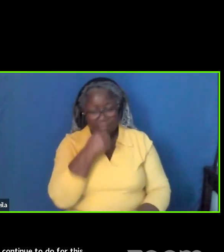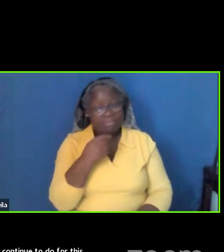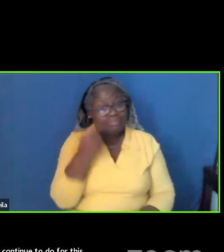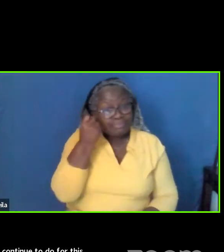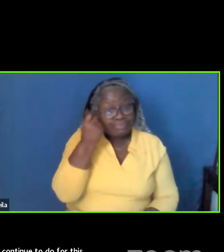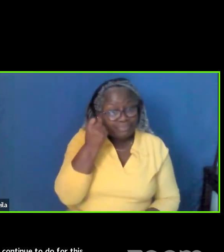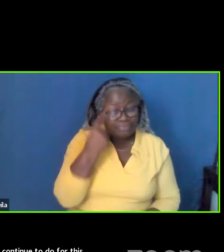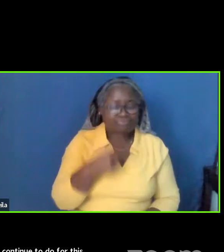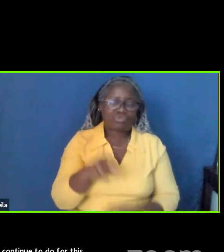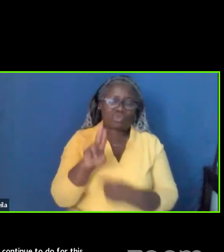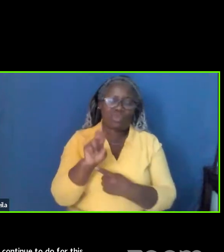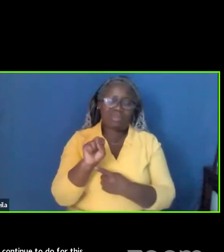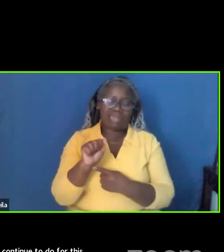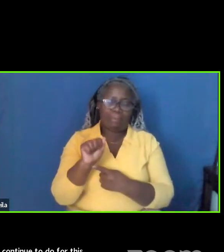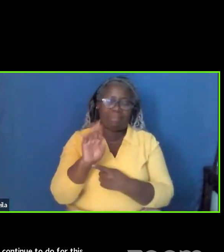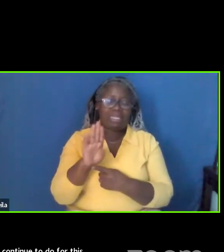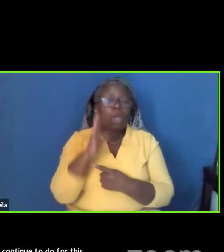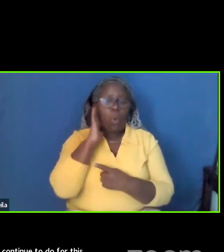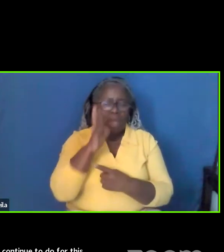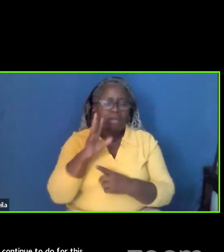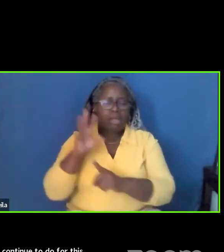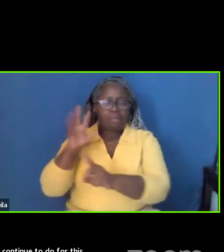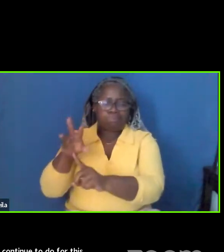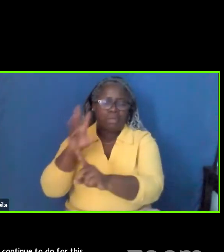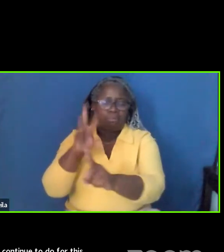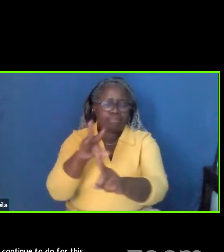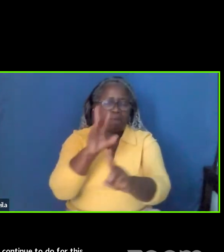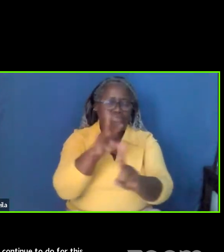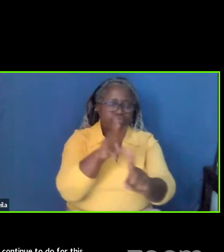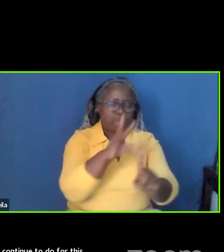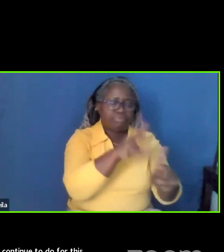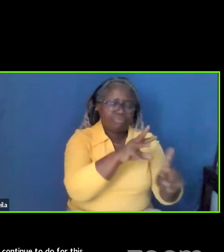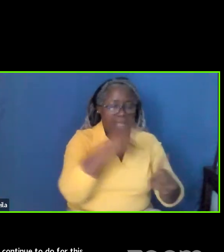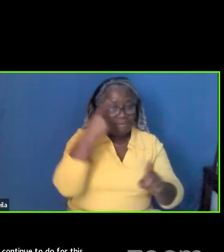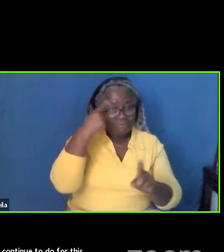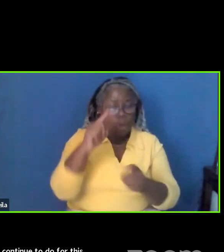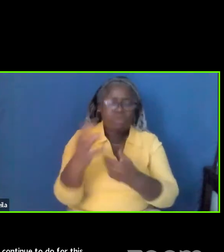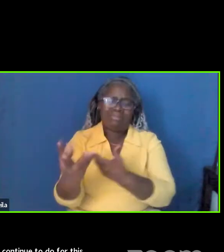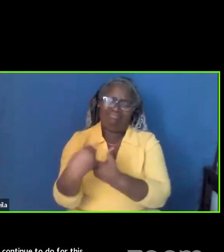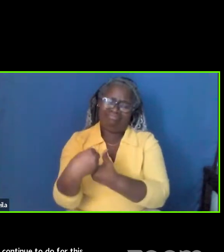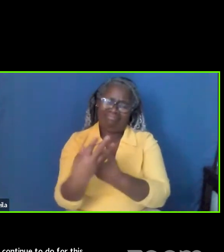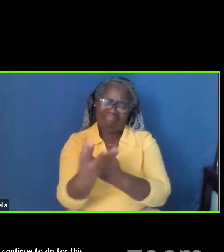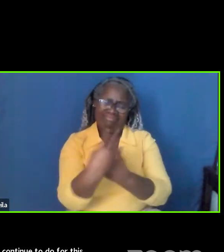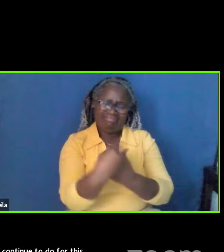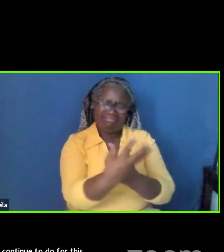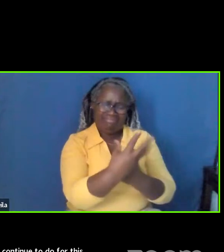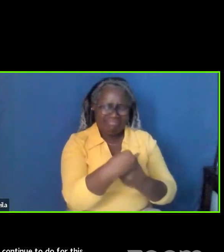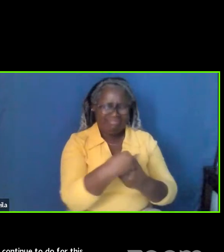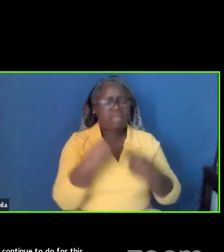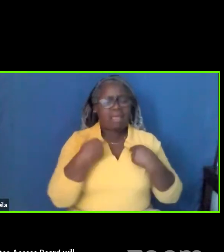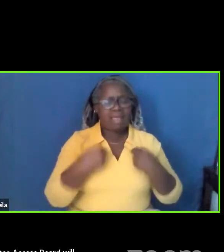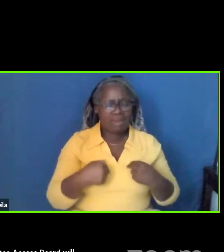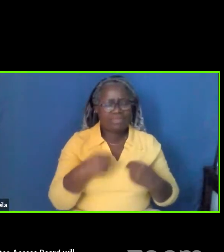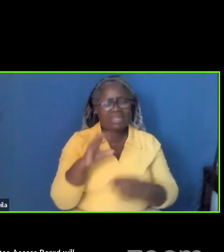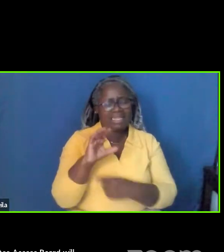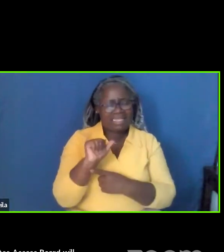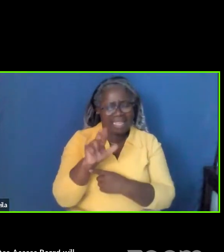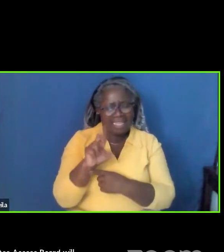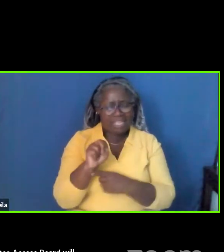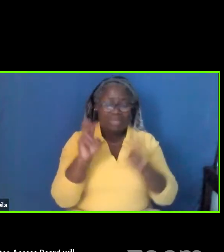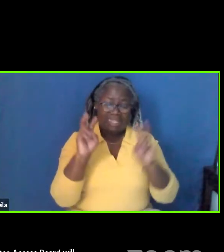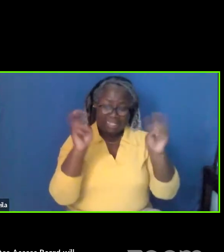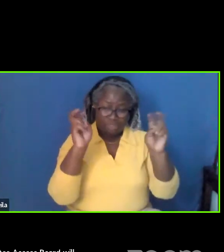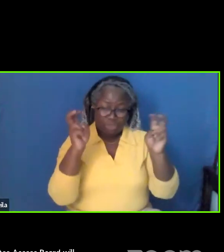on inclusive healthcare issues. And we know that we have partners in this discussion